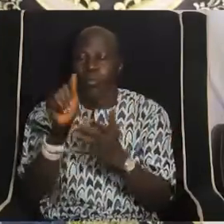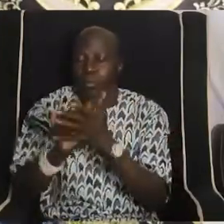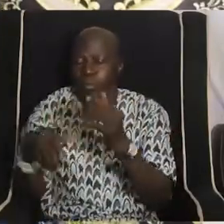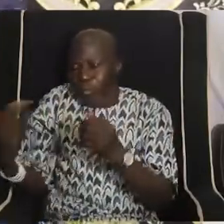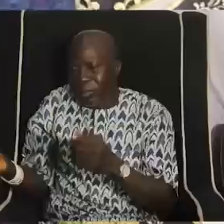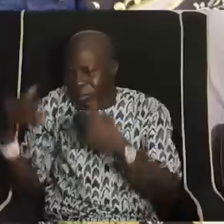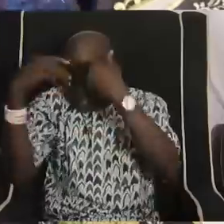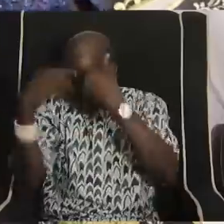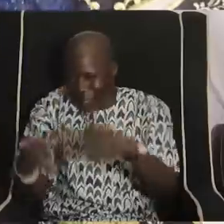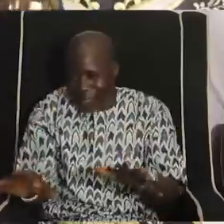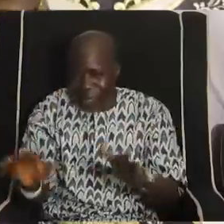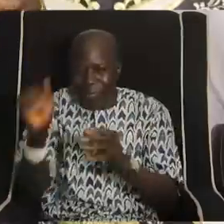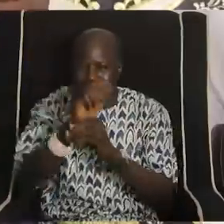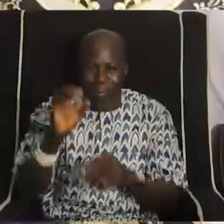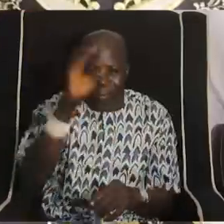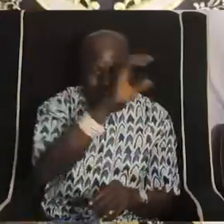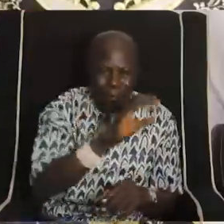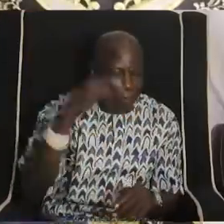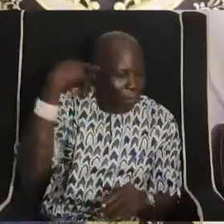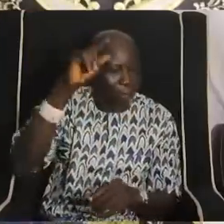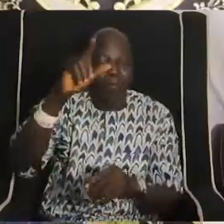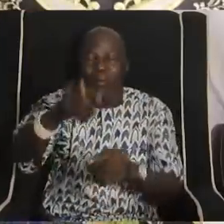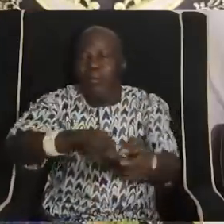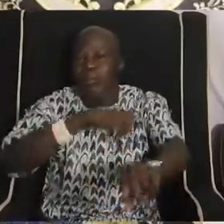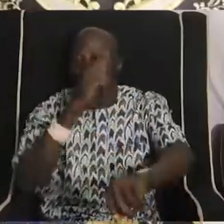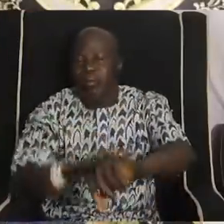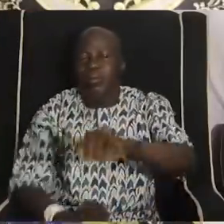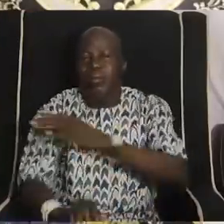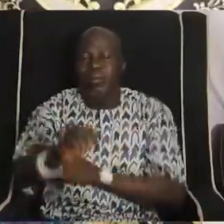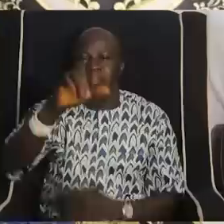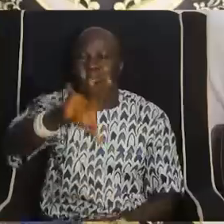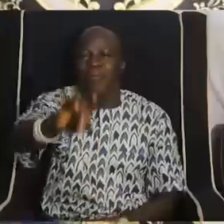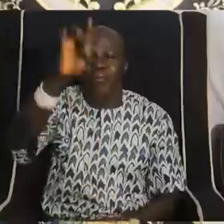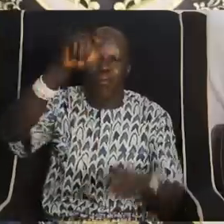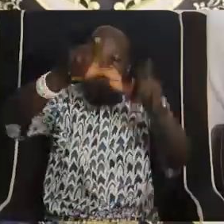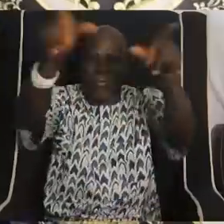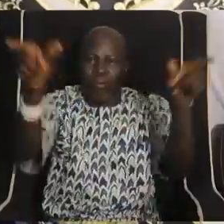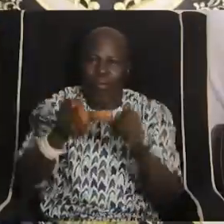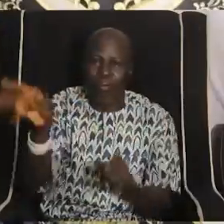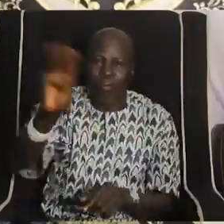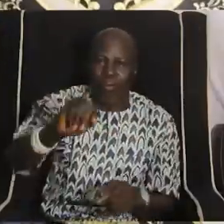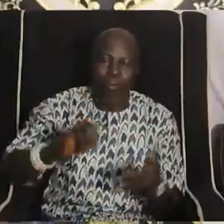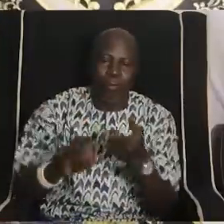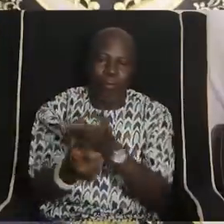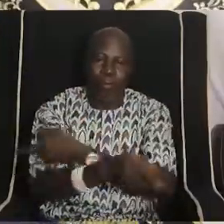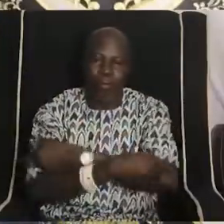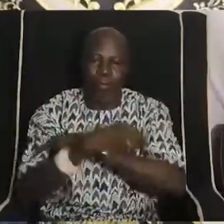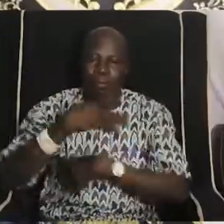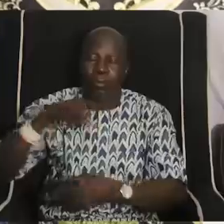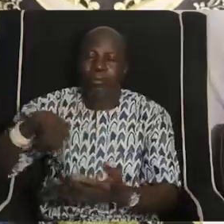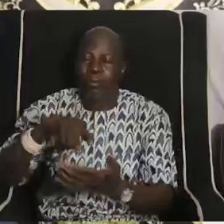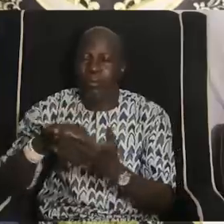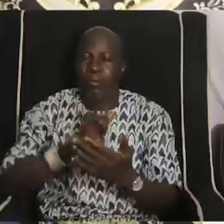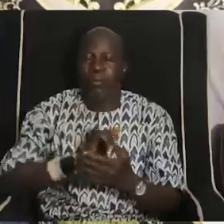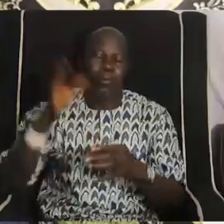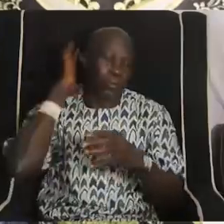Everything that been lost. O ti wa to ri. They'll be seeking for and you couldn't see. Olorun ma se awari e. God will locate them. Ni ayajo mi. In a day like this. A o